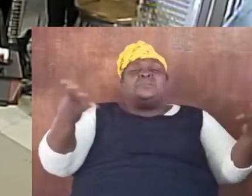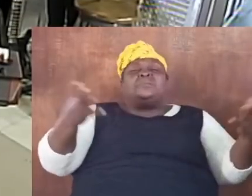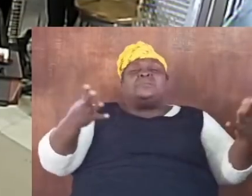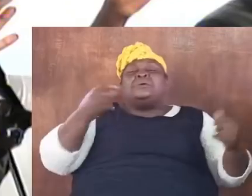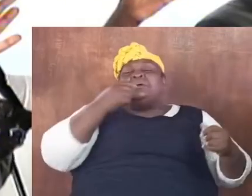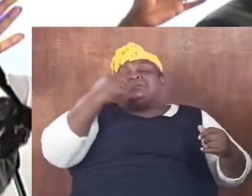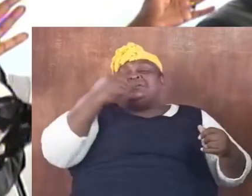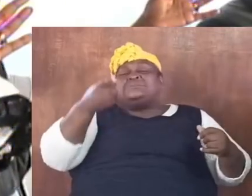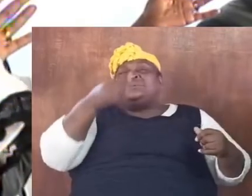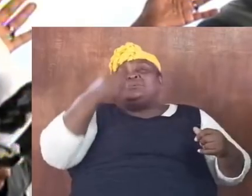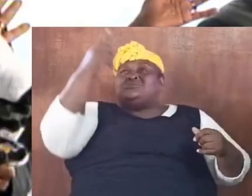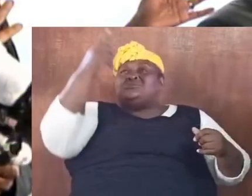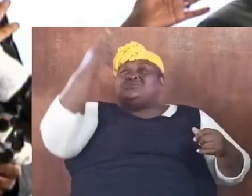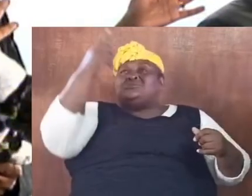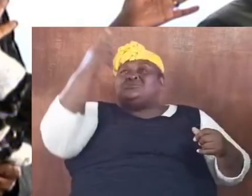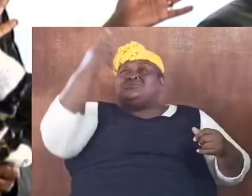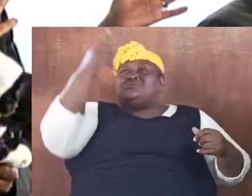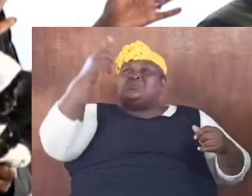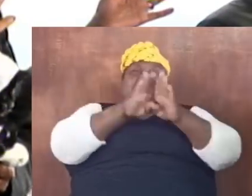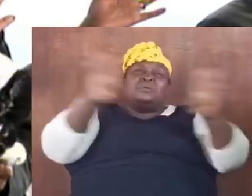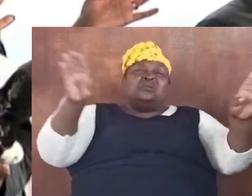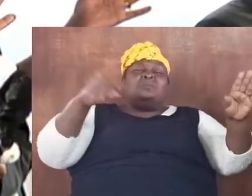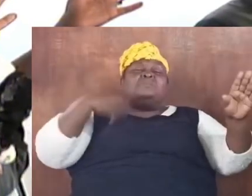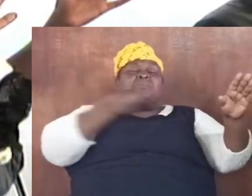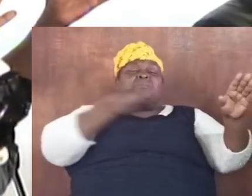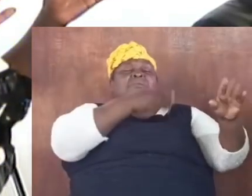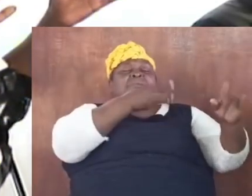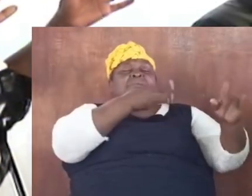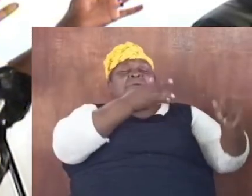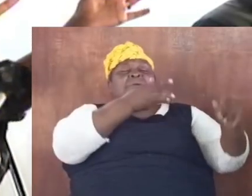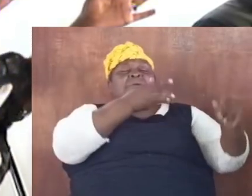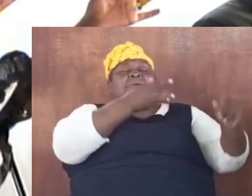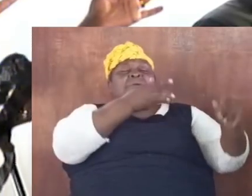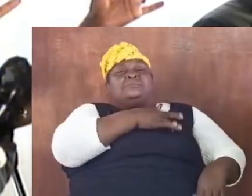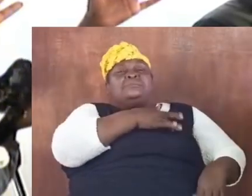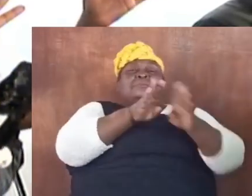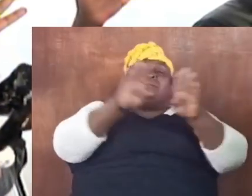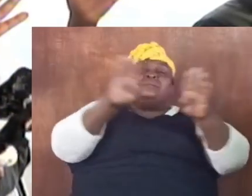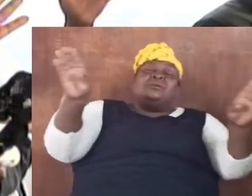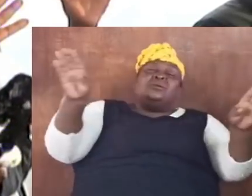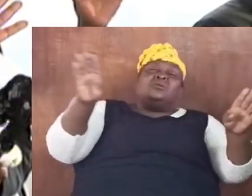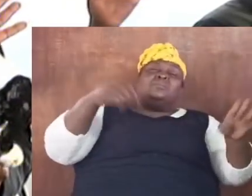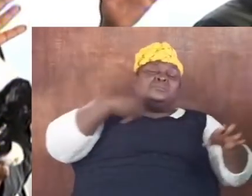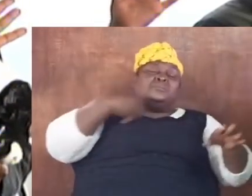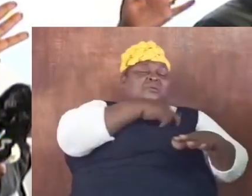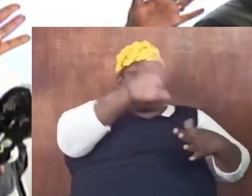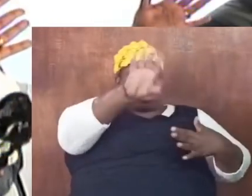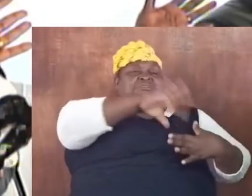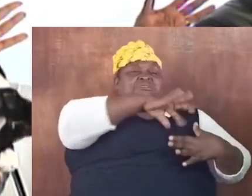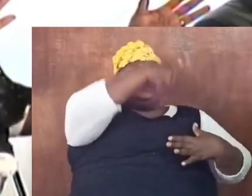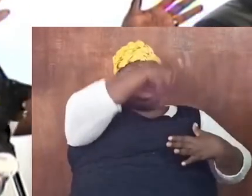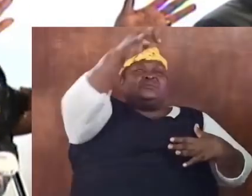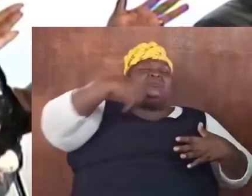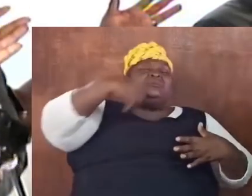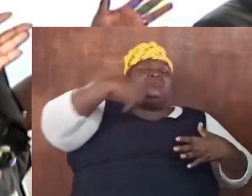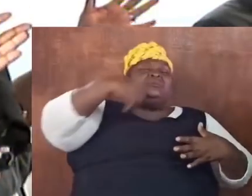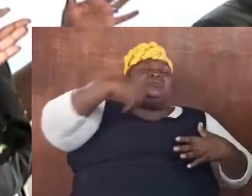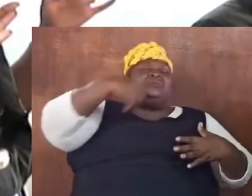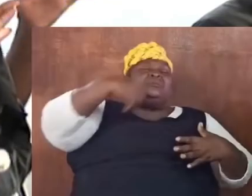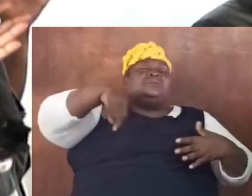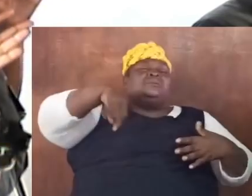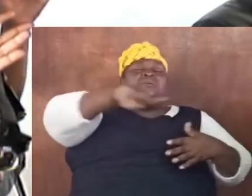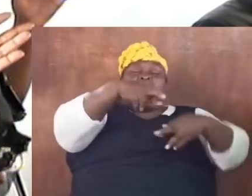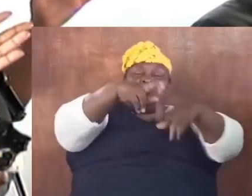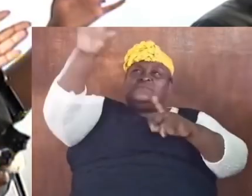today. Open our hearts. Open our spirits that we will receive